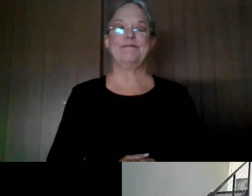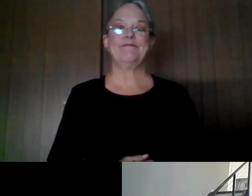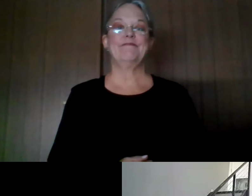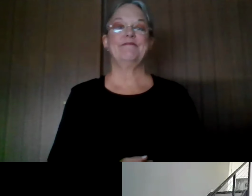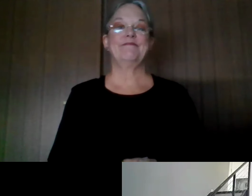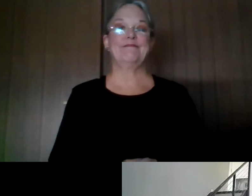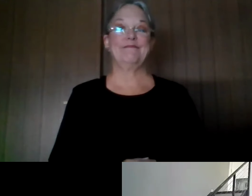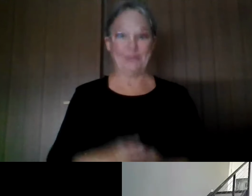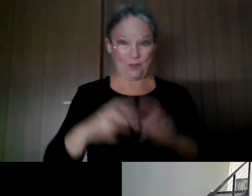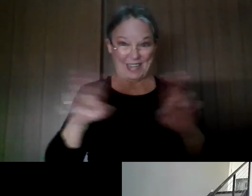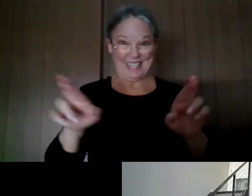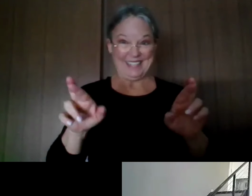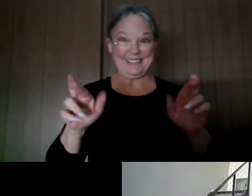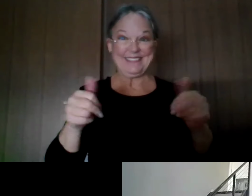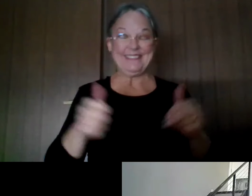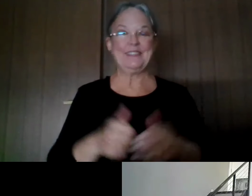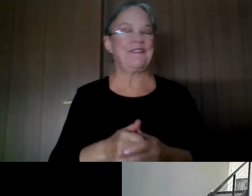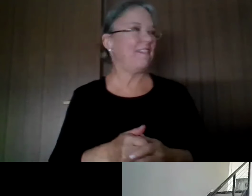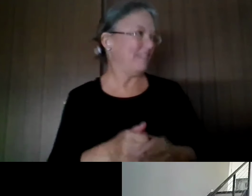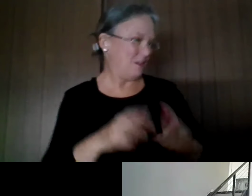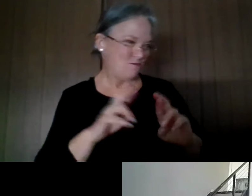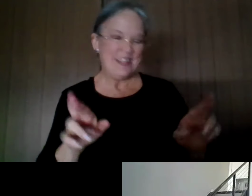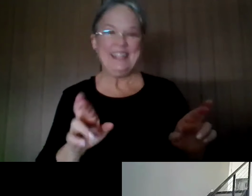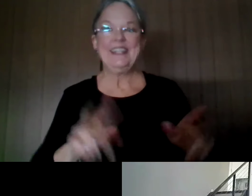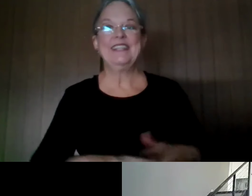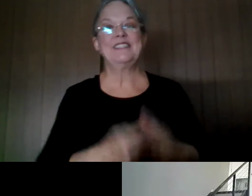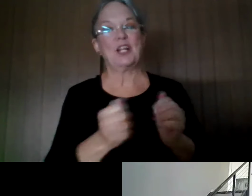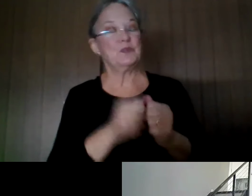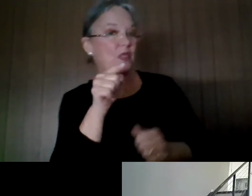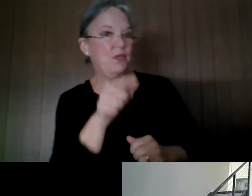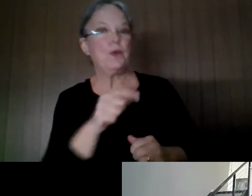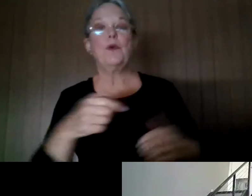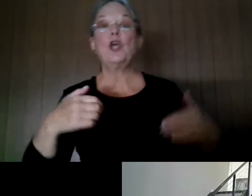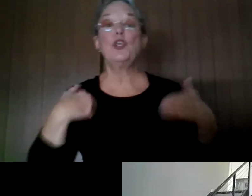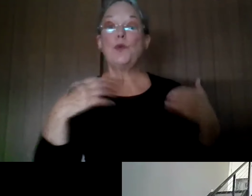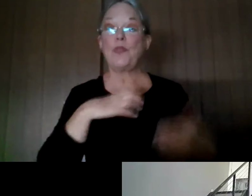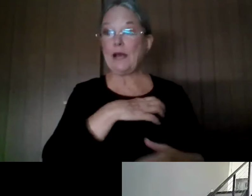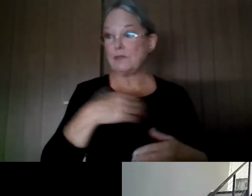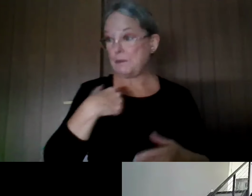You ready? We're ready. It starts with you. Youth council members, you ready?